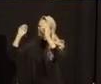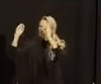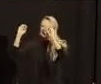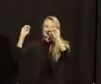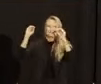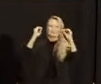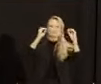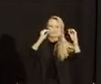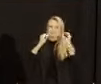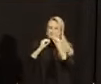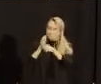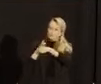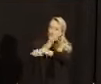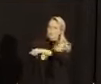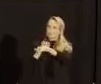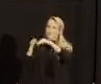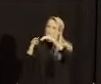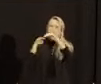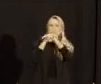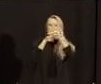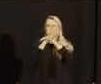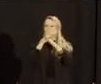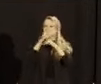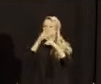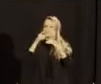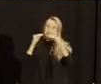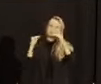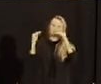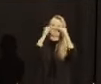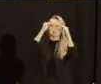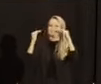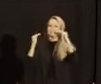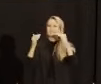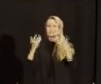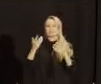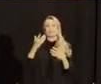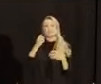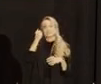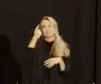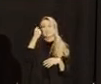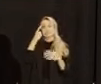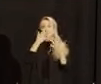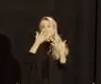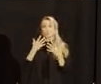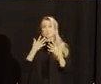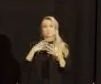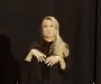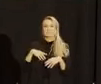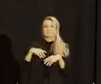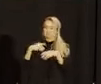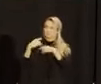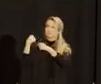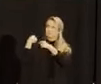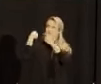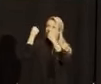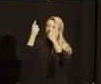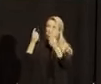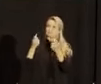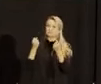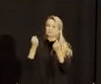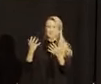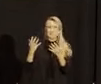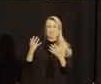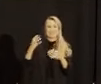And the unfortunate reality is that a lot of those experiences have been lost. We spent years